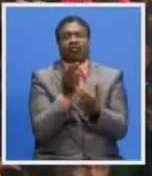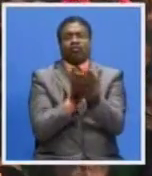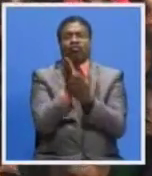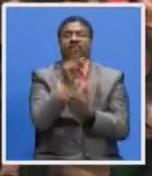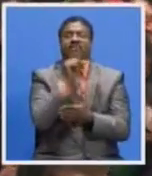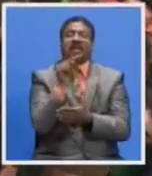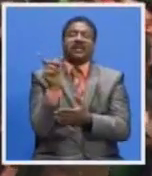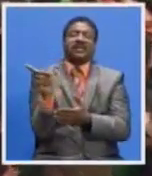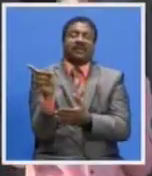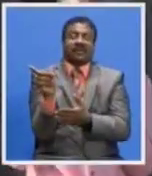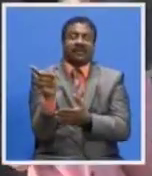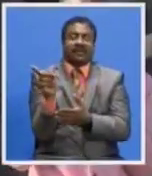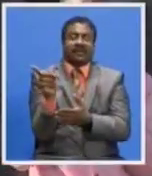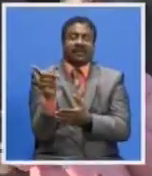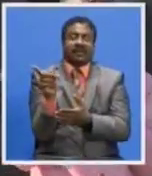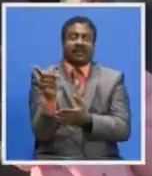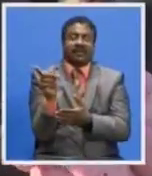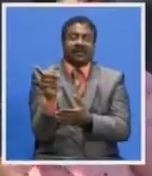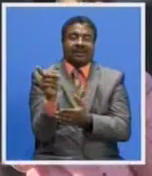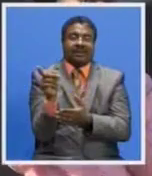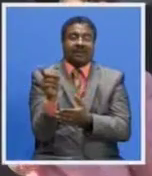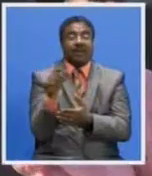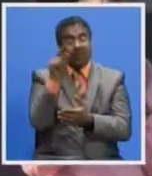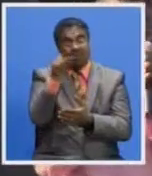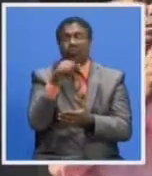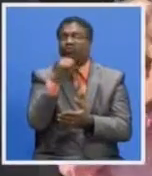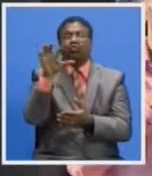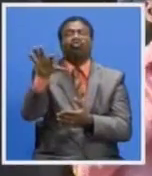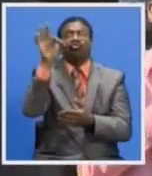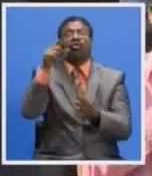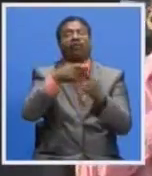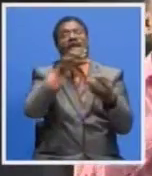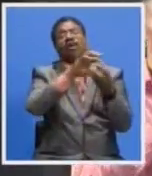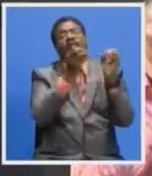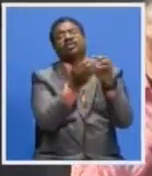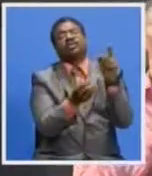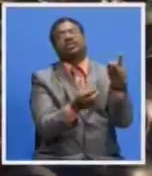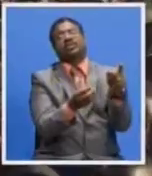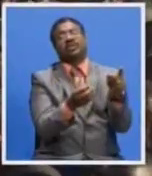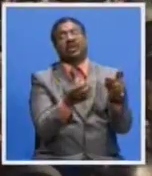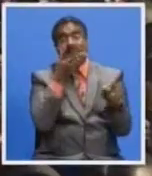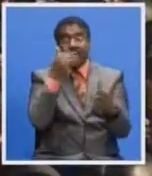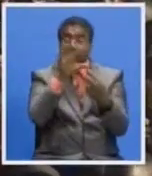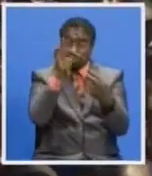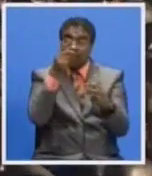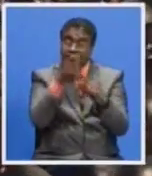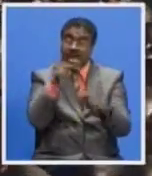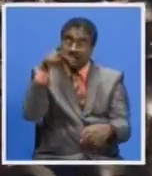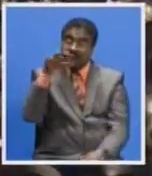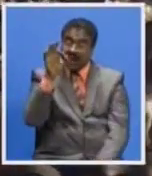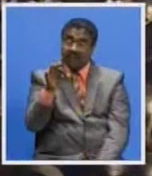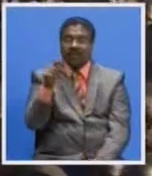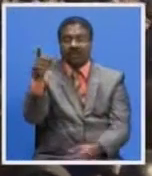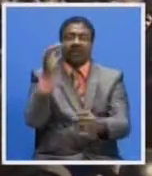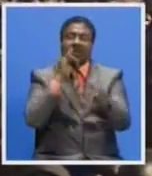coming to me at all. But if you make the mistake of choosing somebody from the opposition, he will be punished for coming to ask for development from us. So